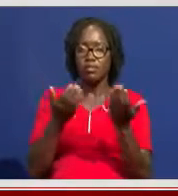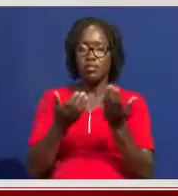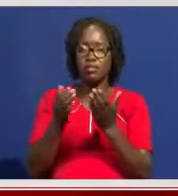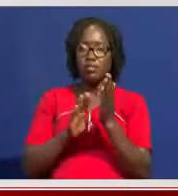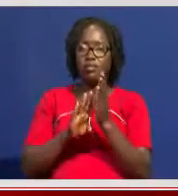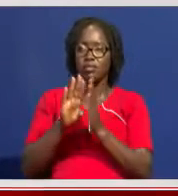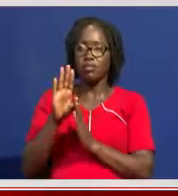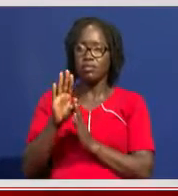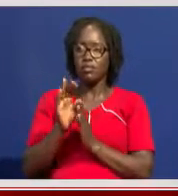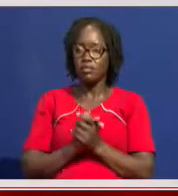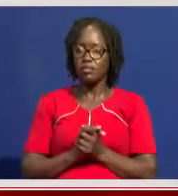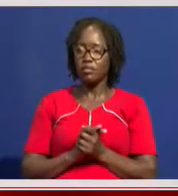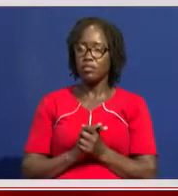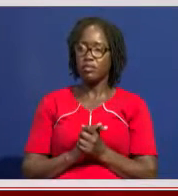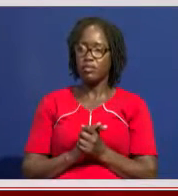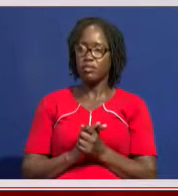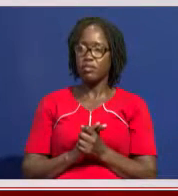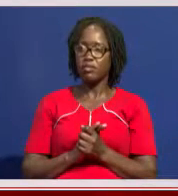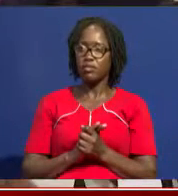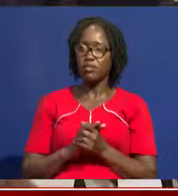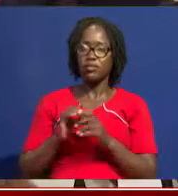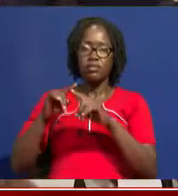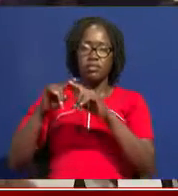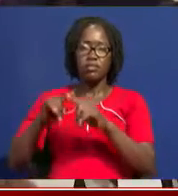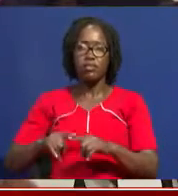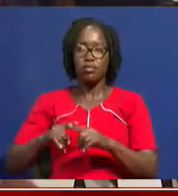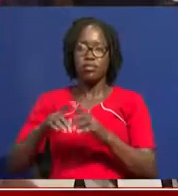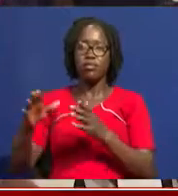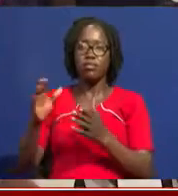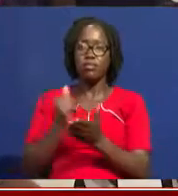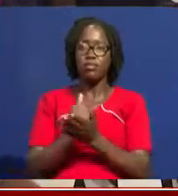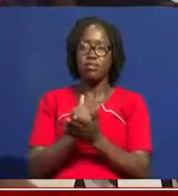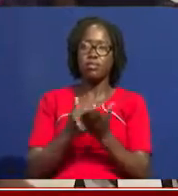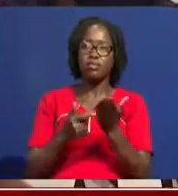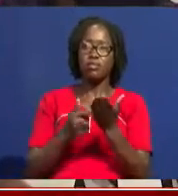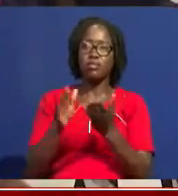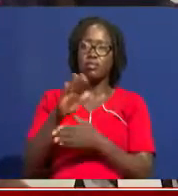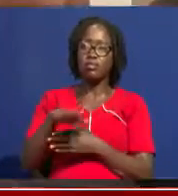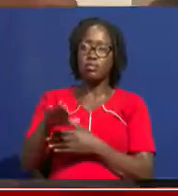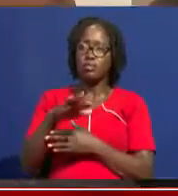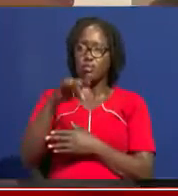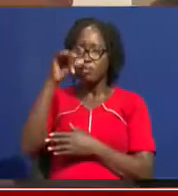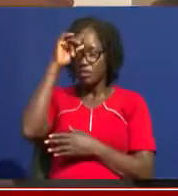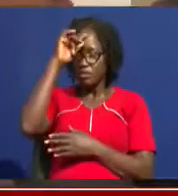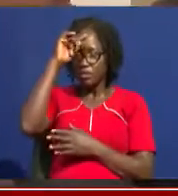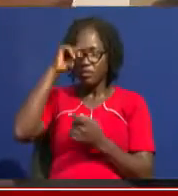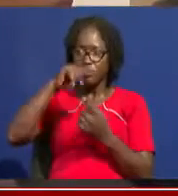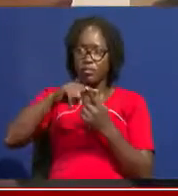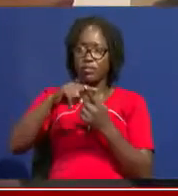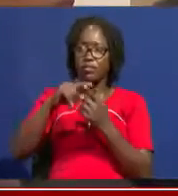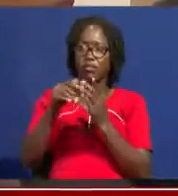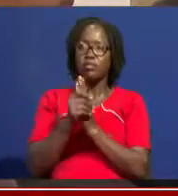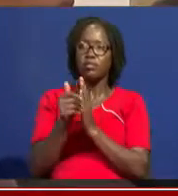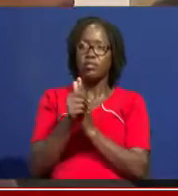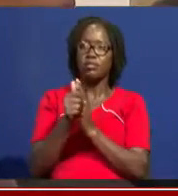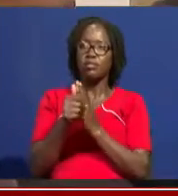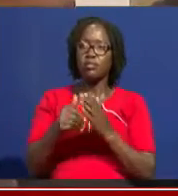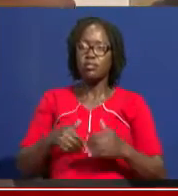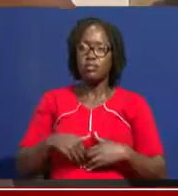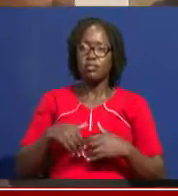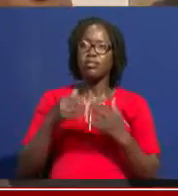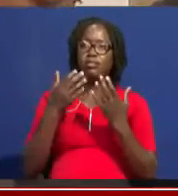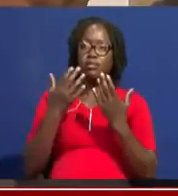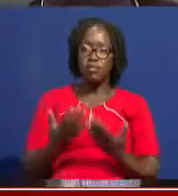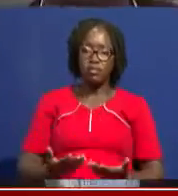development. By leveraging the Ajira Digital Platform, the government aims to skill the youth to tap the